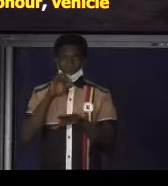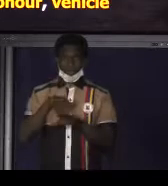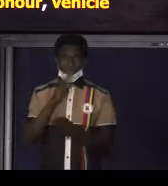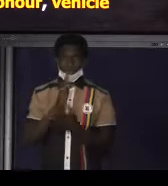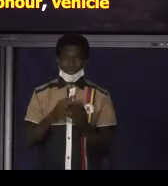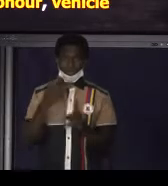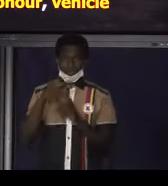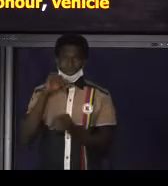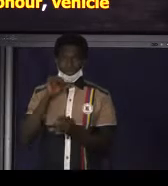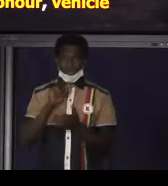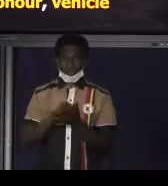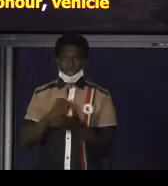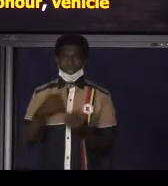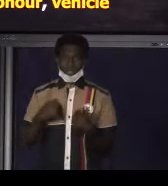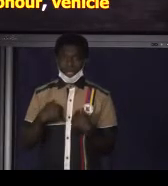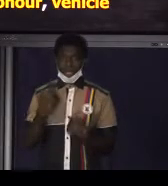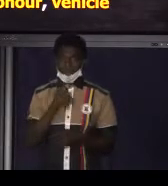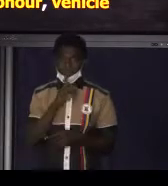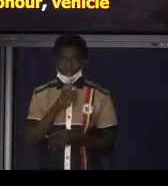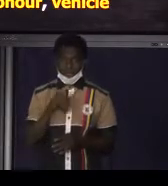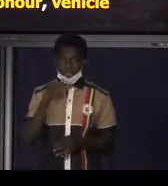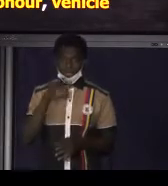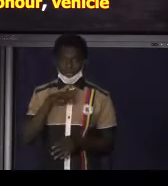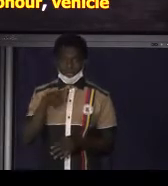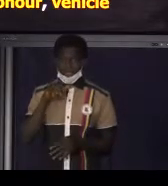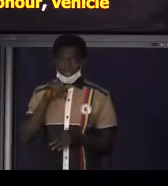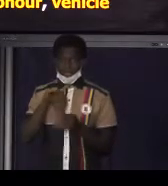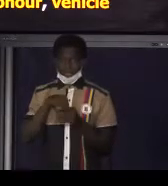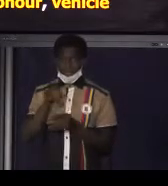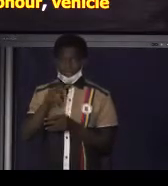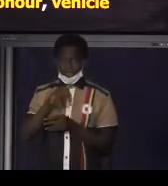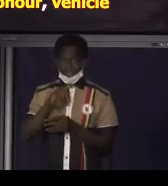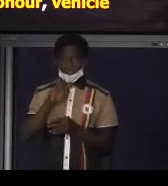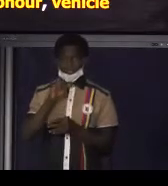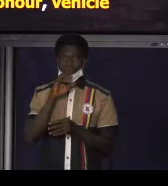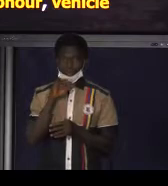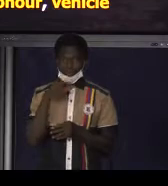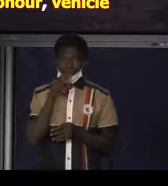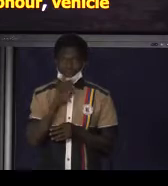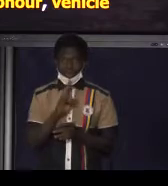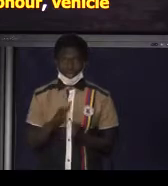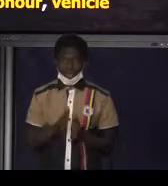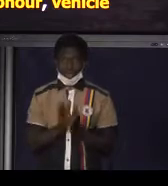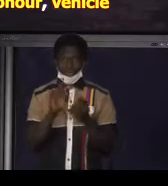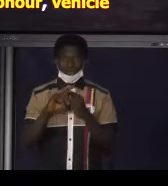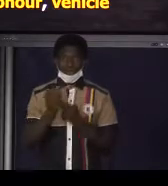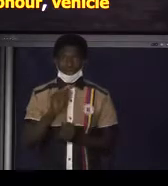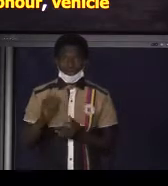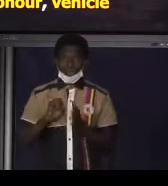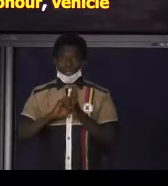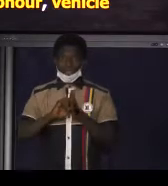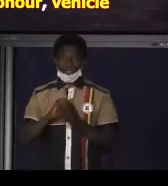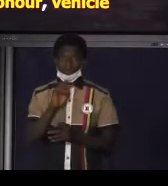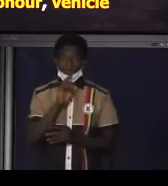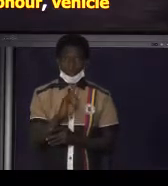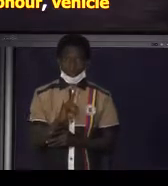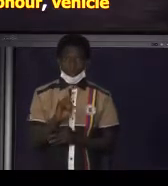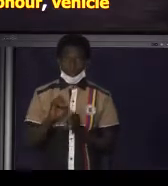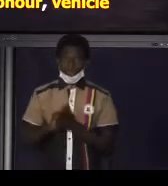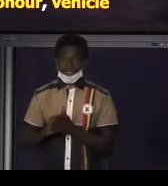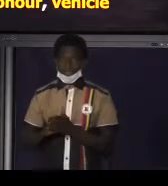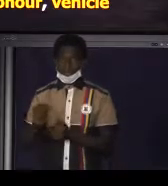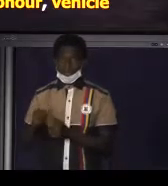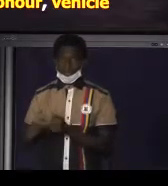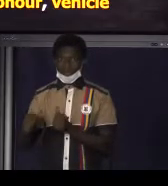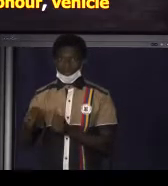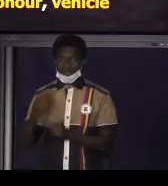some words that have the silent letters in them. So, you were asked to write one